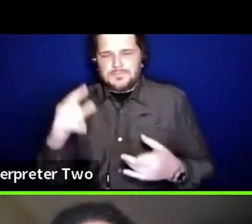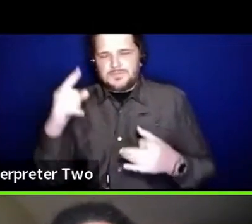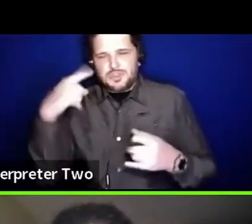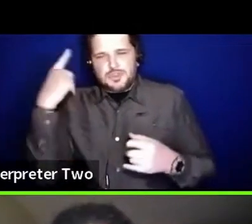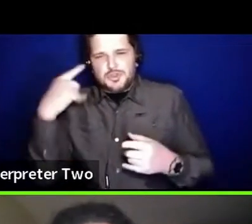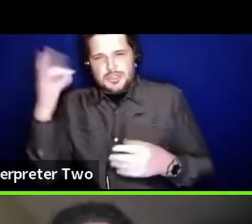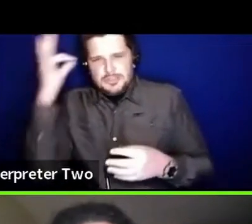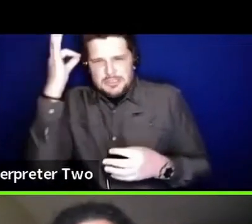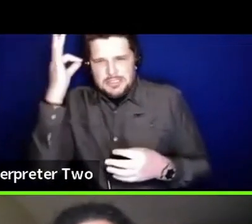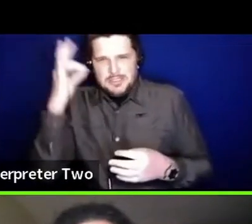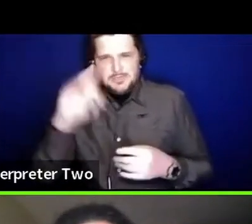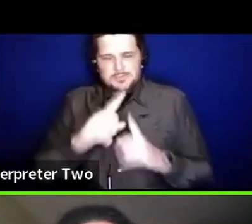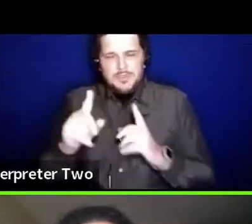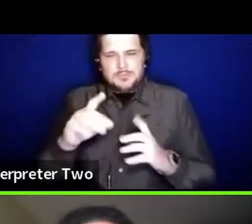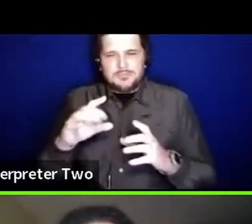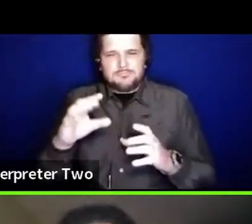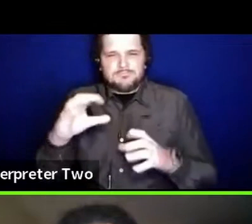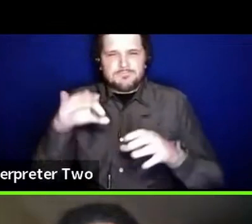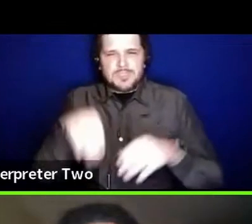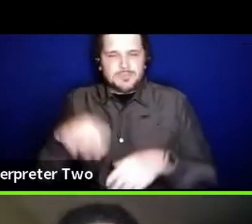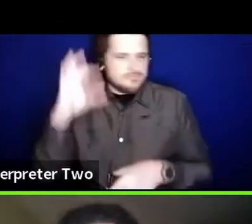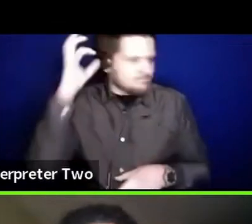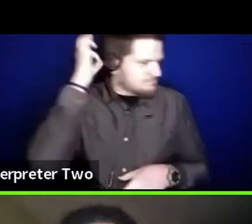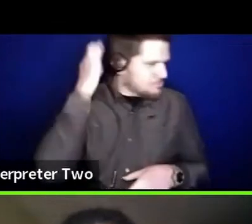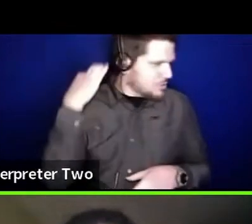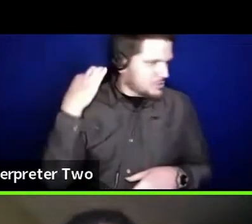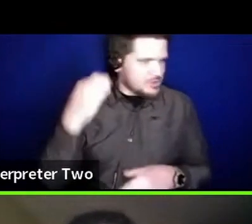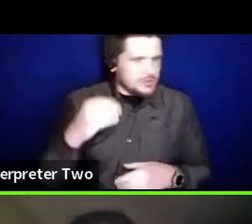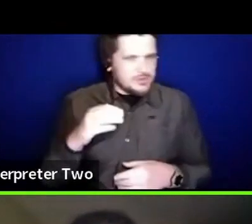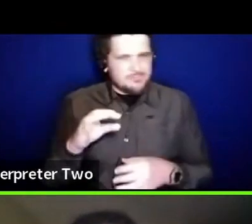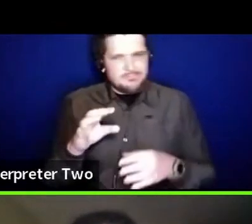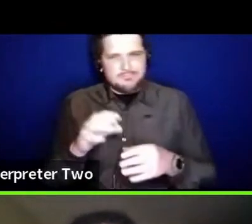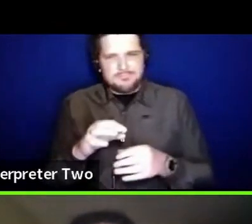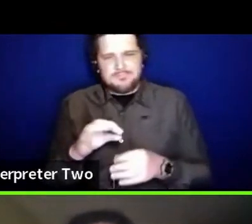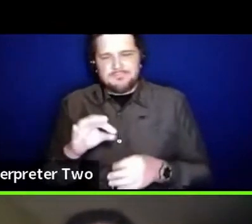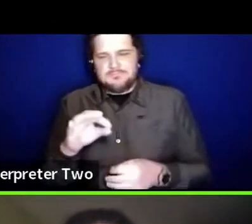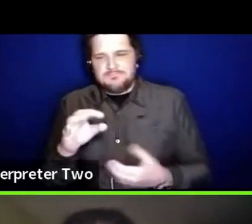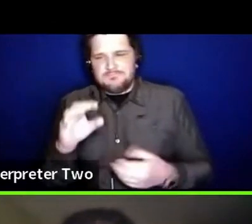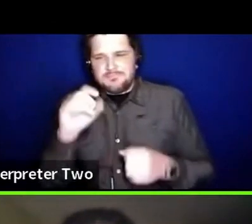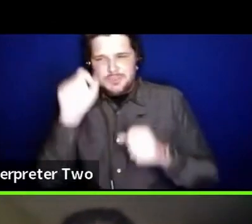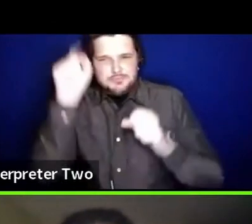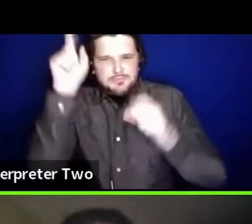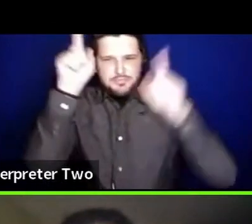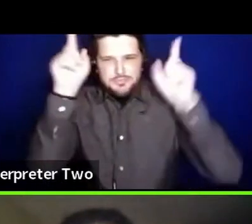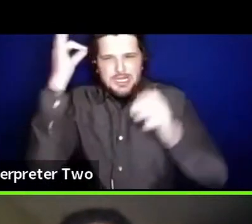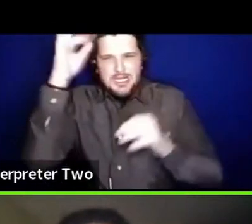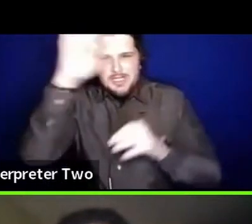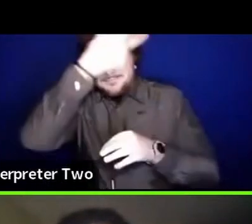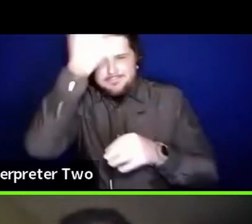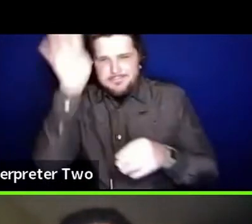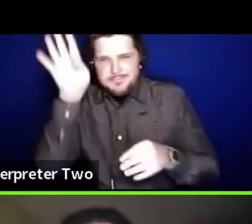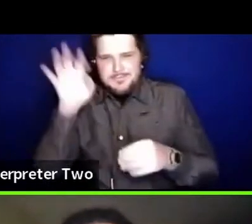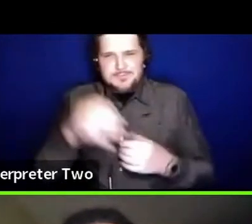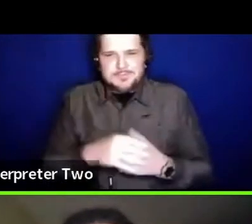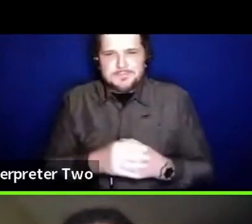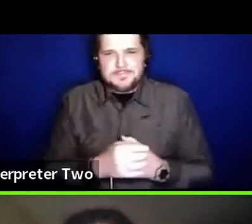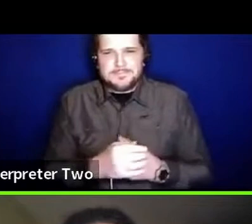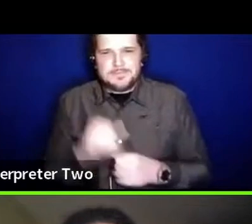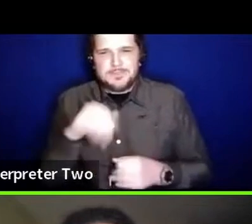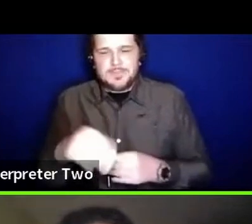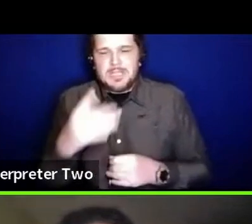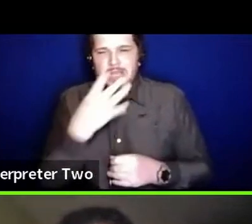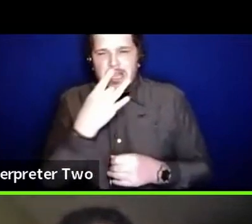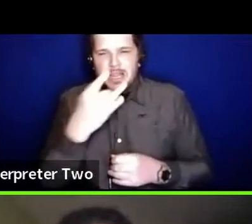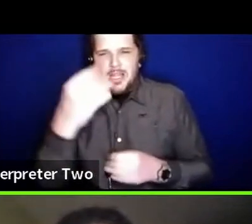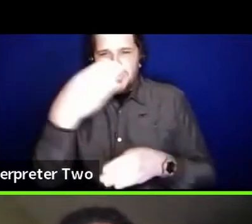but it's like in a ponytail right now. So there's like fizzies like around it. And like, I'm in the light from the